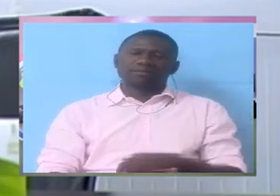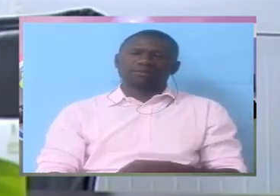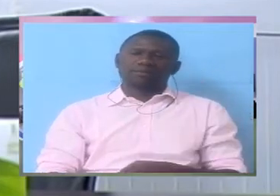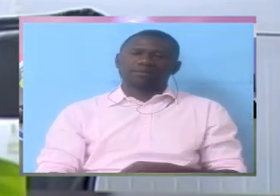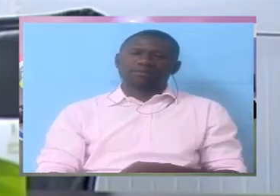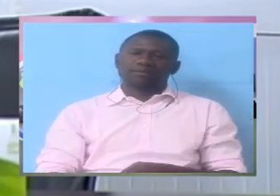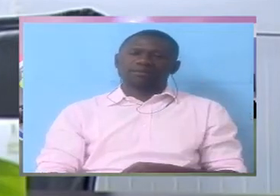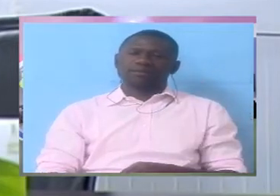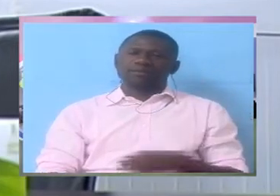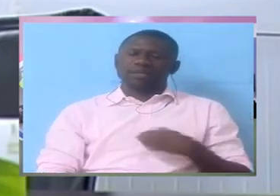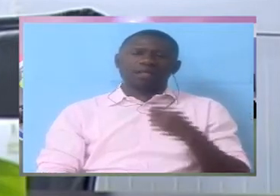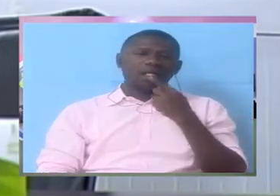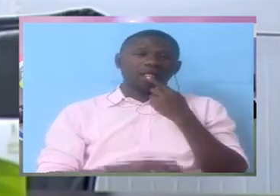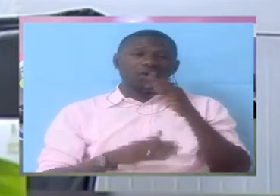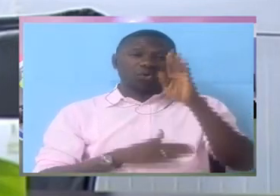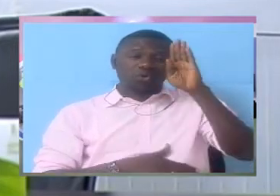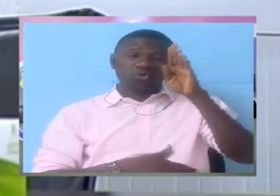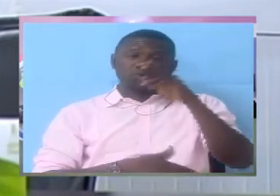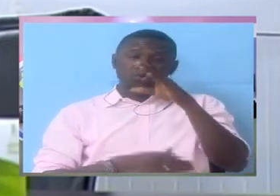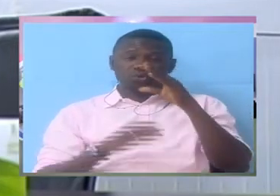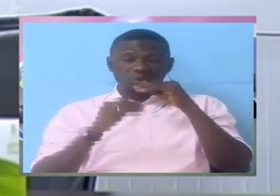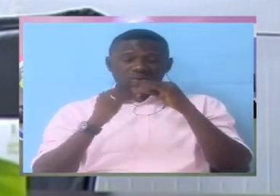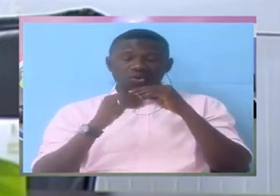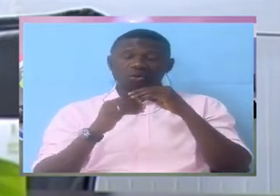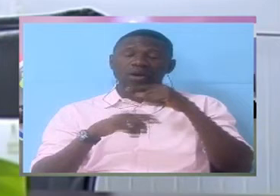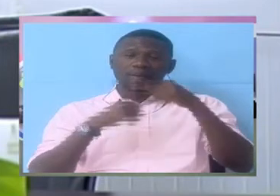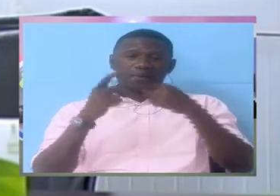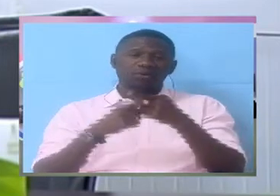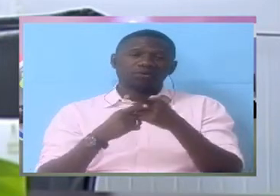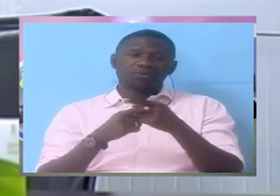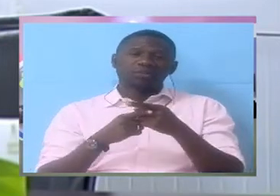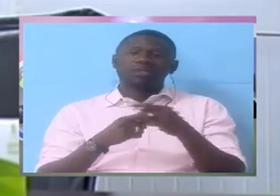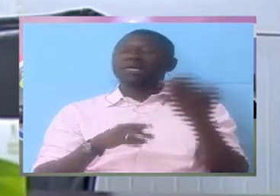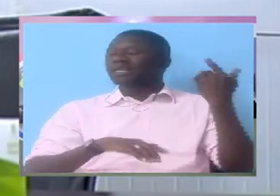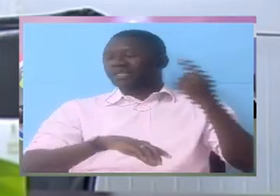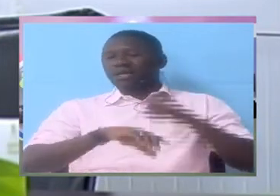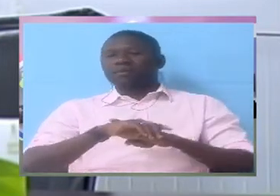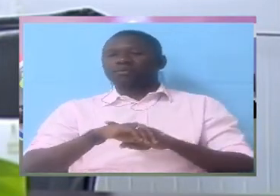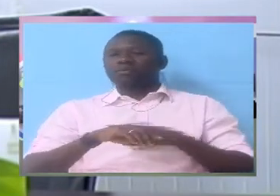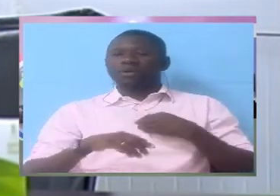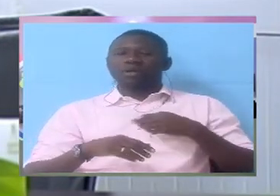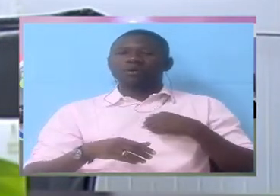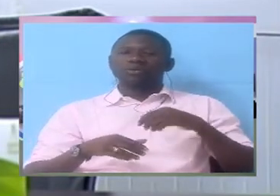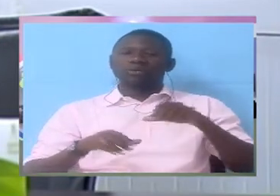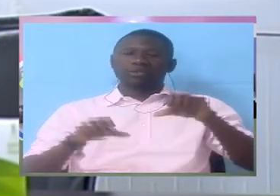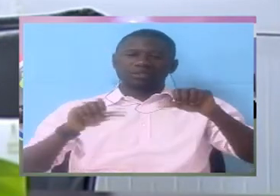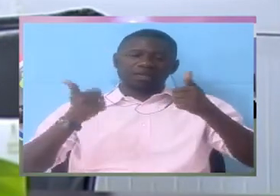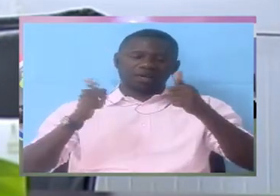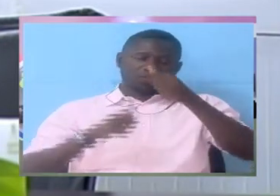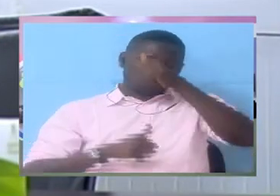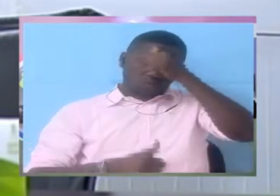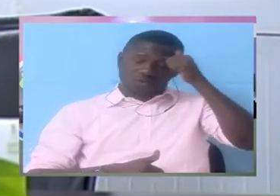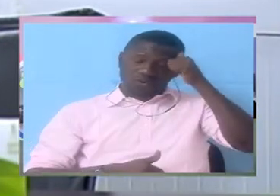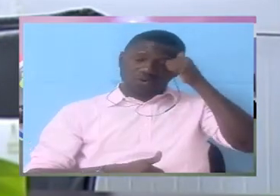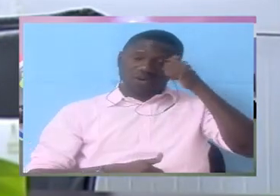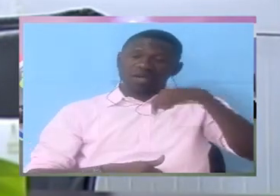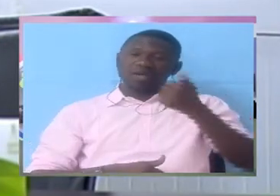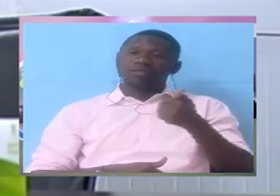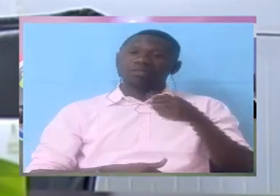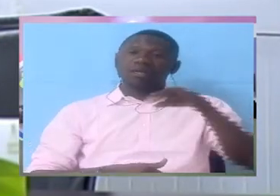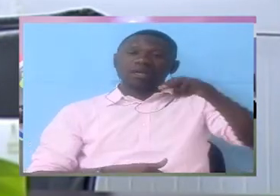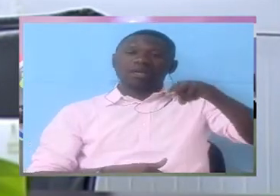memfo kanteng. When I was taking over my duties as NSS officer. Brimbena doku